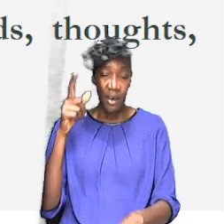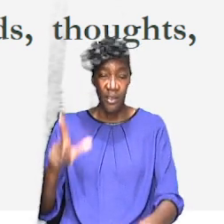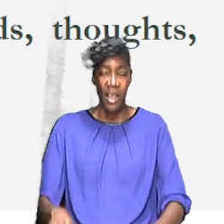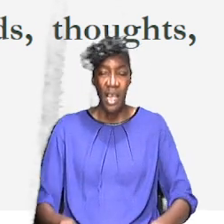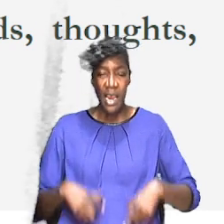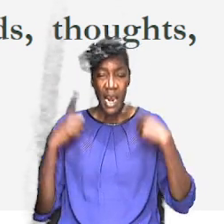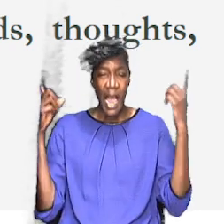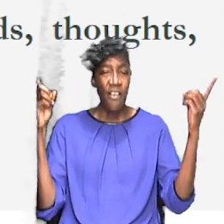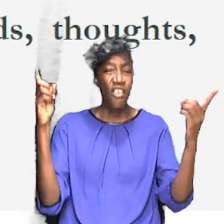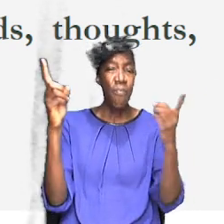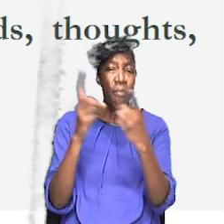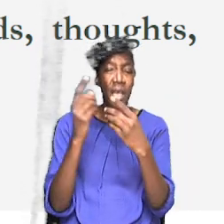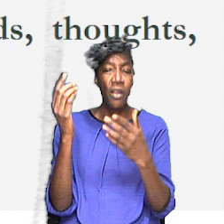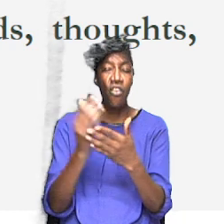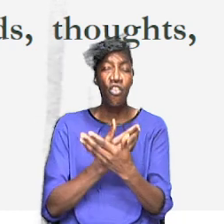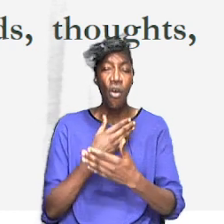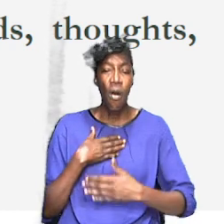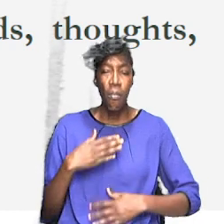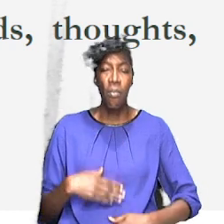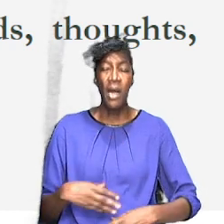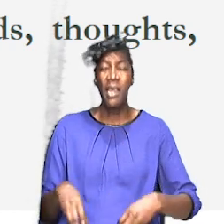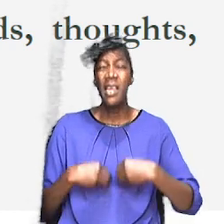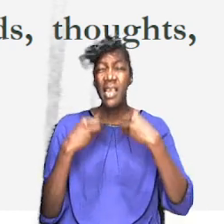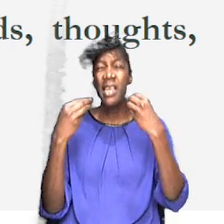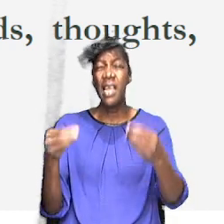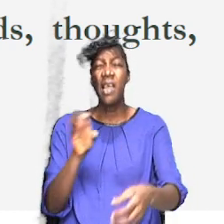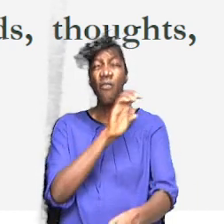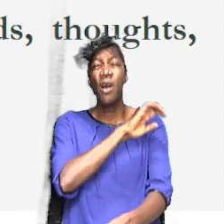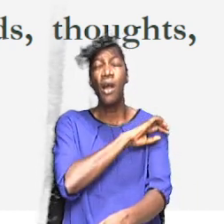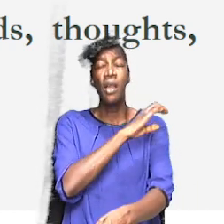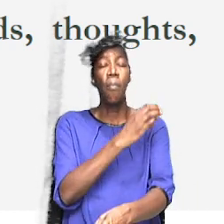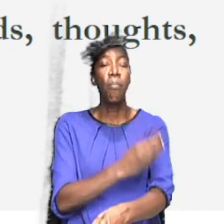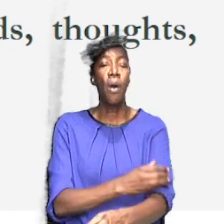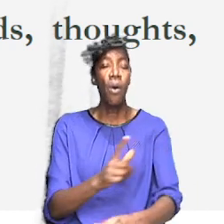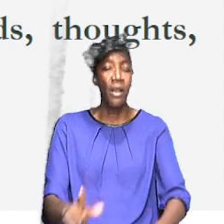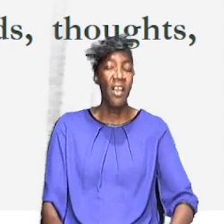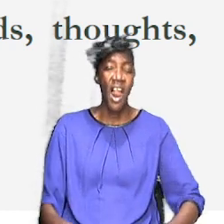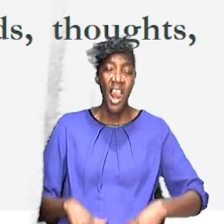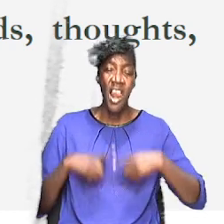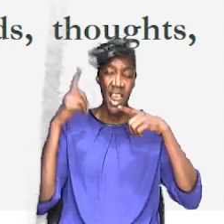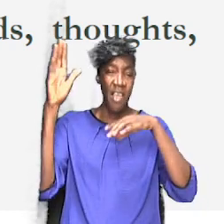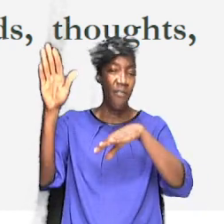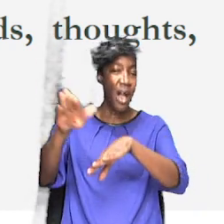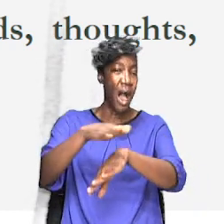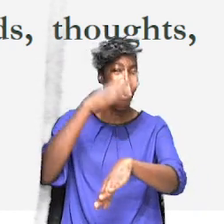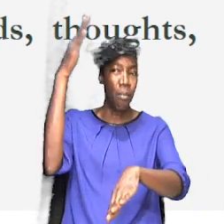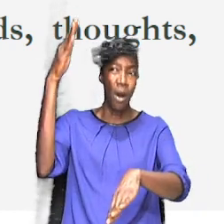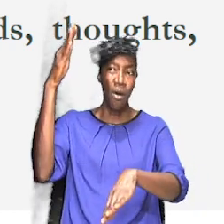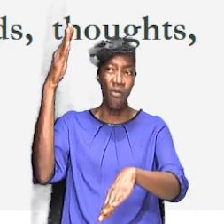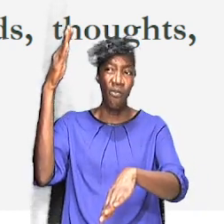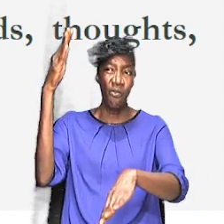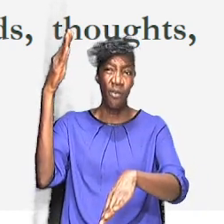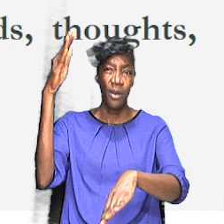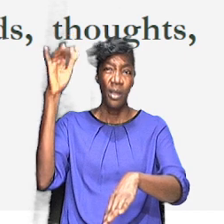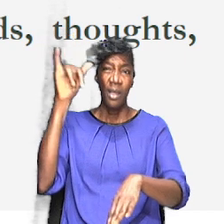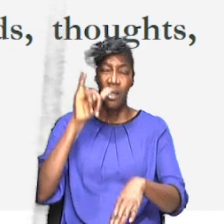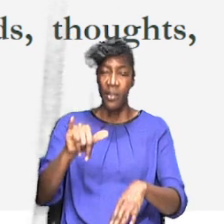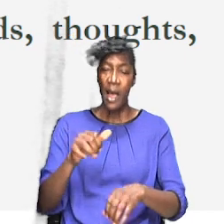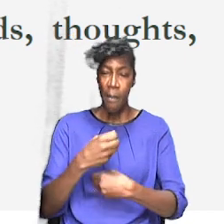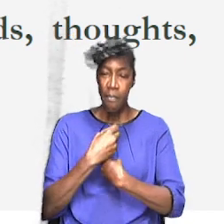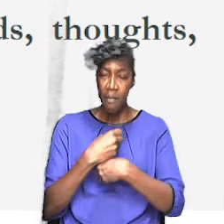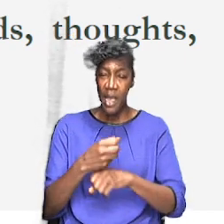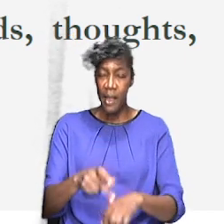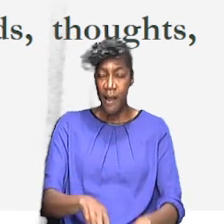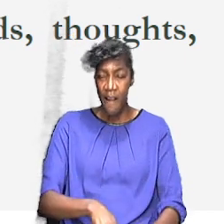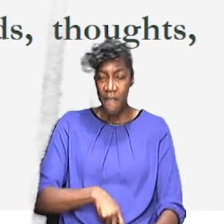met somebody who gave her the power, amen, to live above. She gave her the power that make her